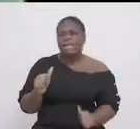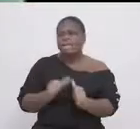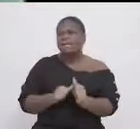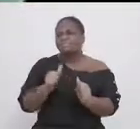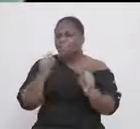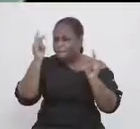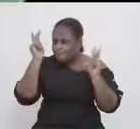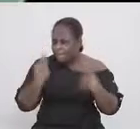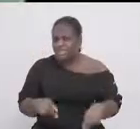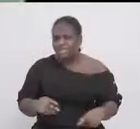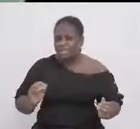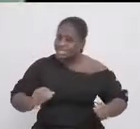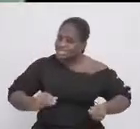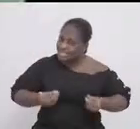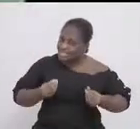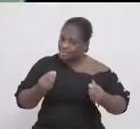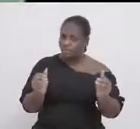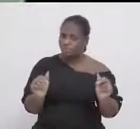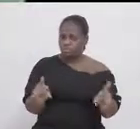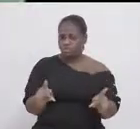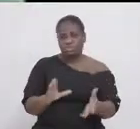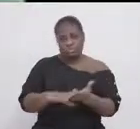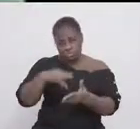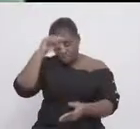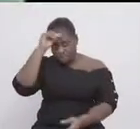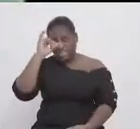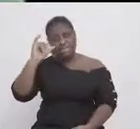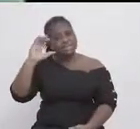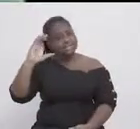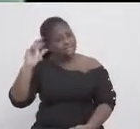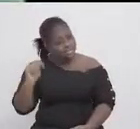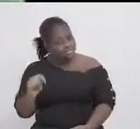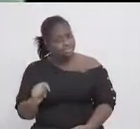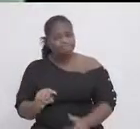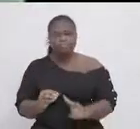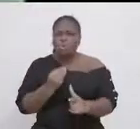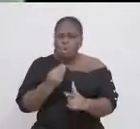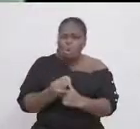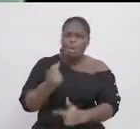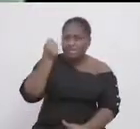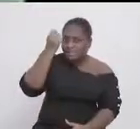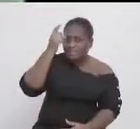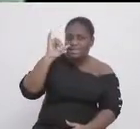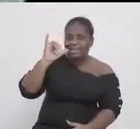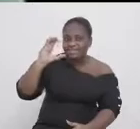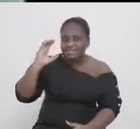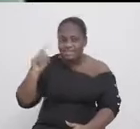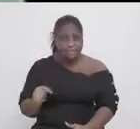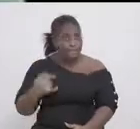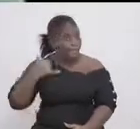should be given opportunity to learn some form of coding or to even understand. So now when I